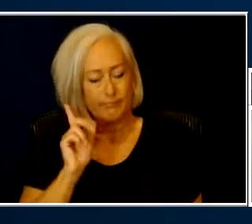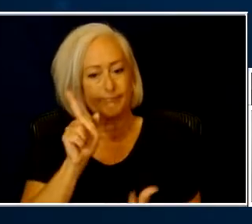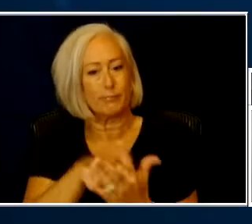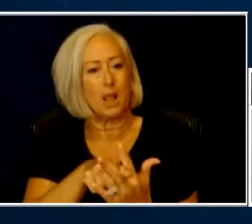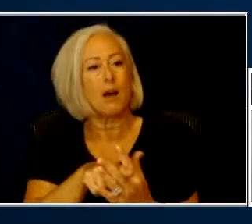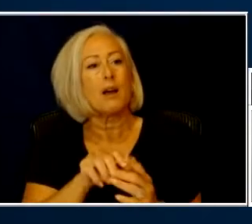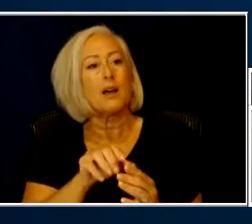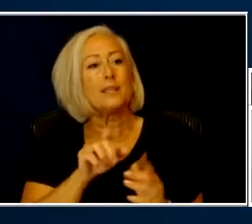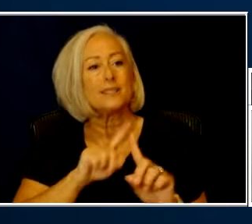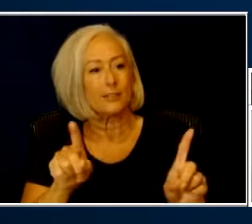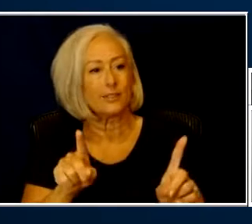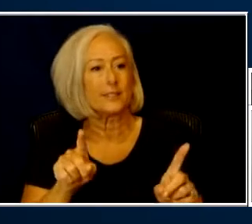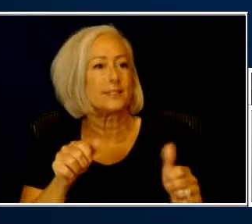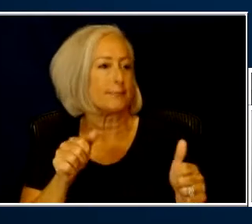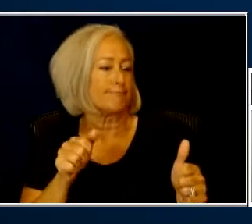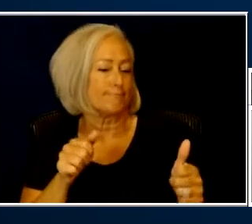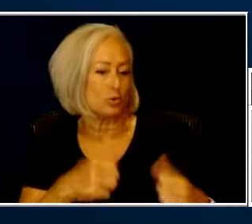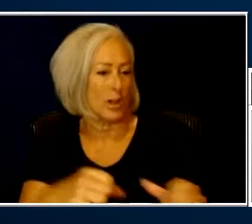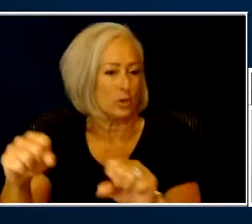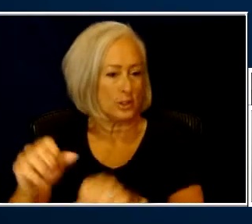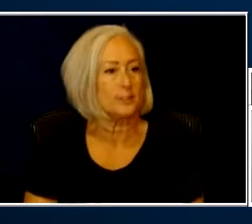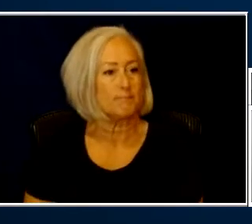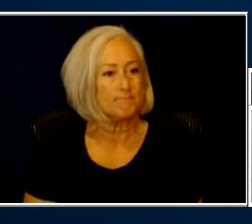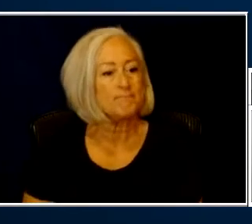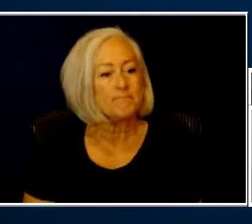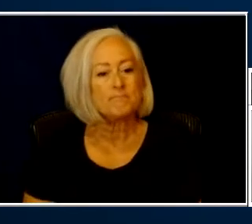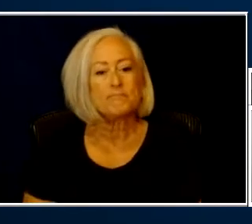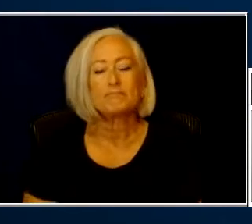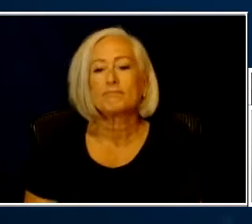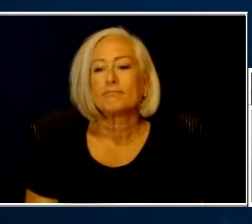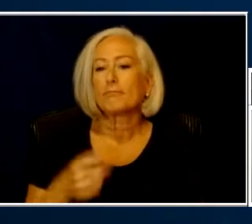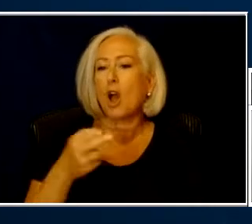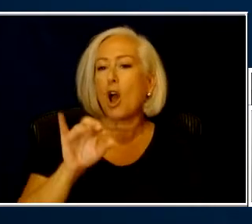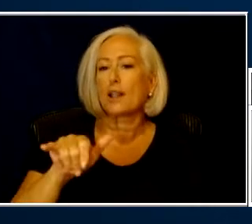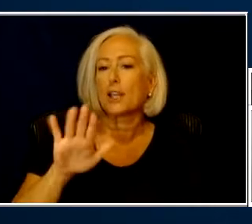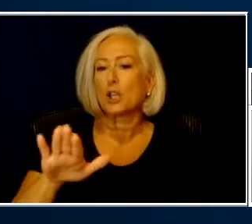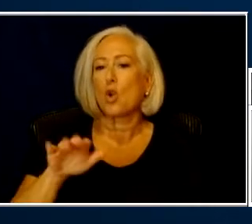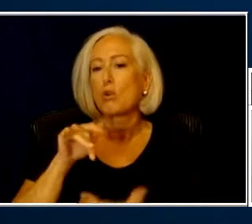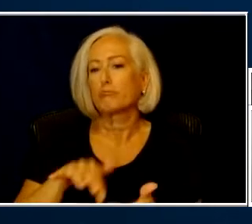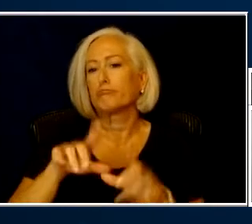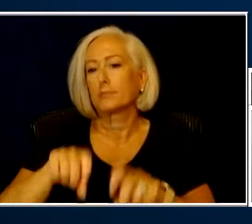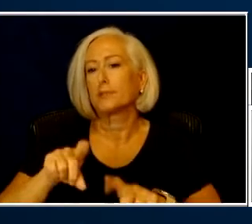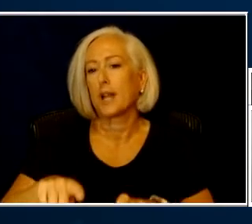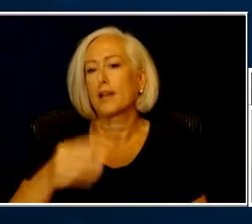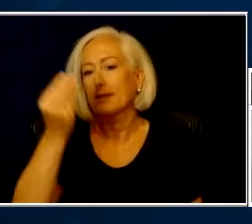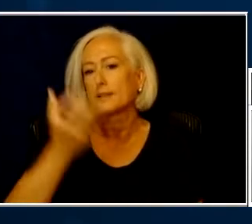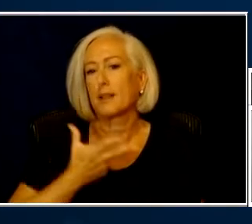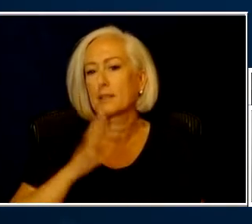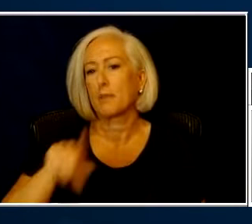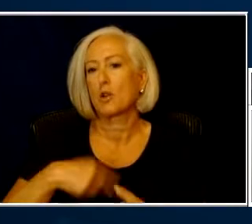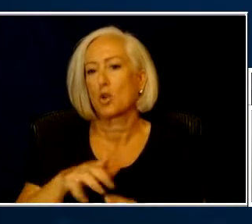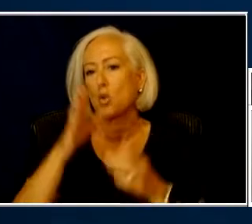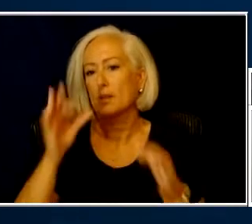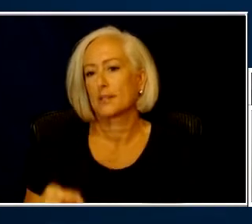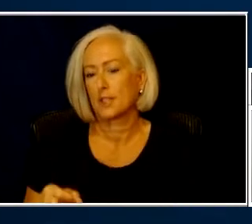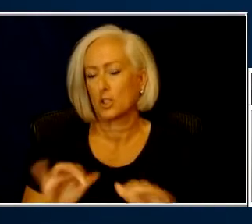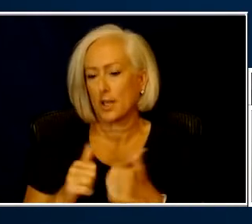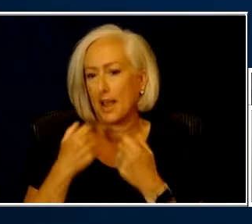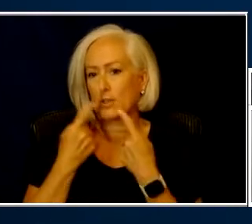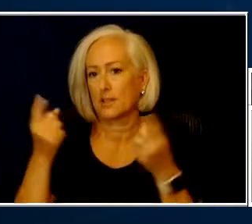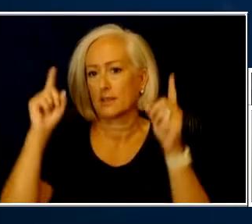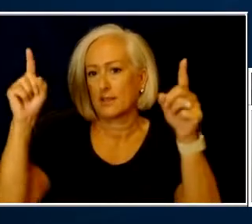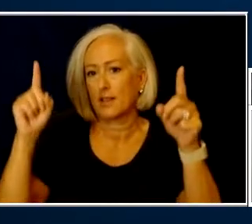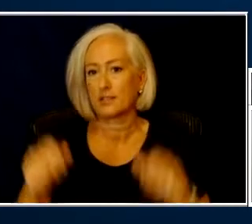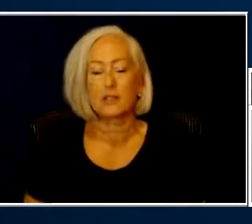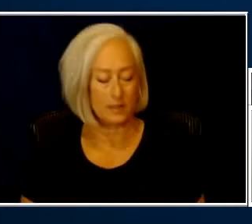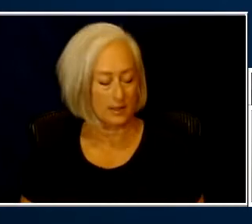trial you took part in. Tell us about that decision to do that and how successful was it? The trial that I